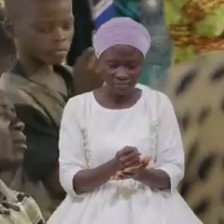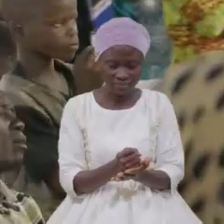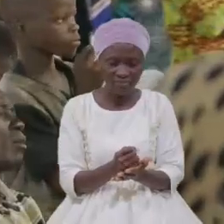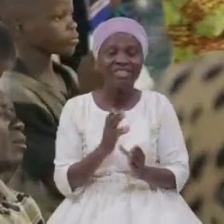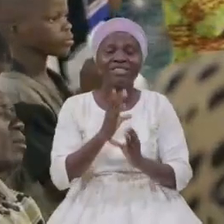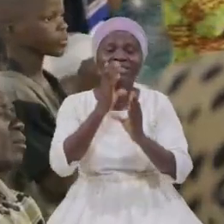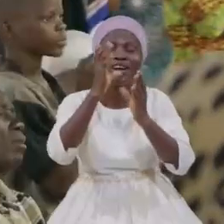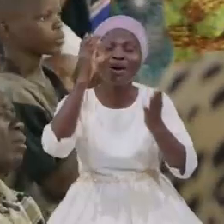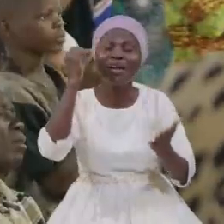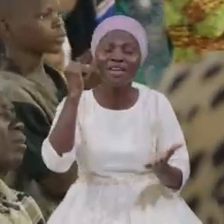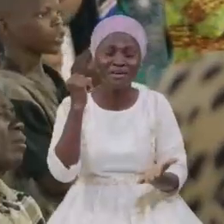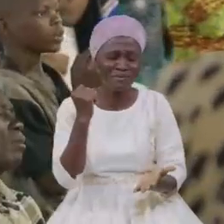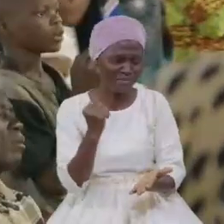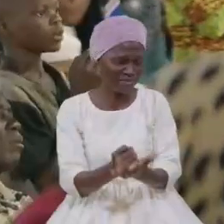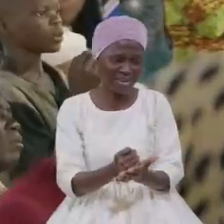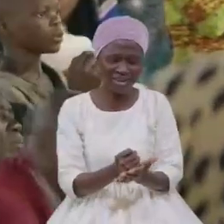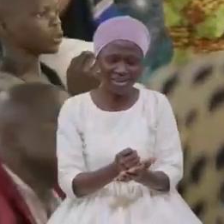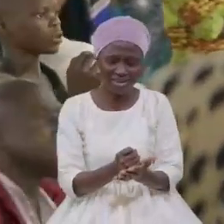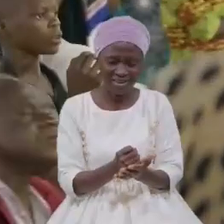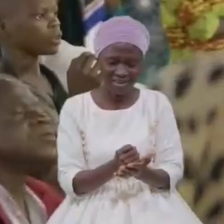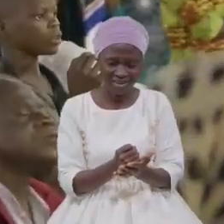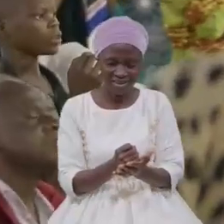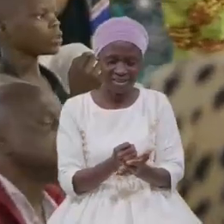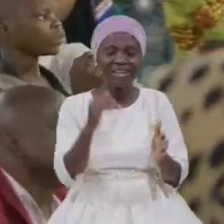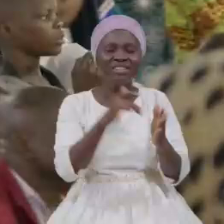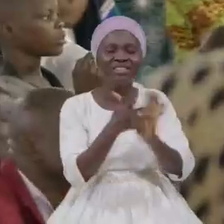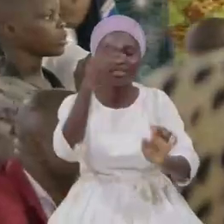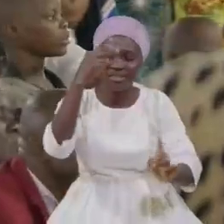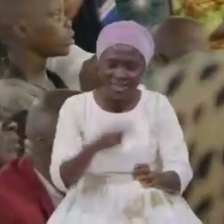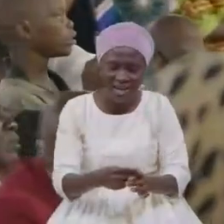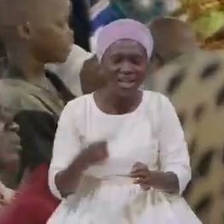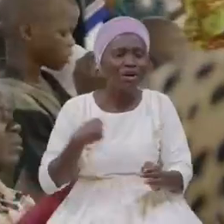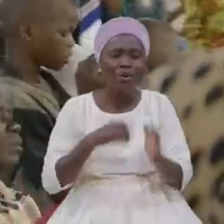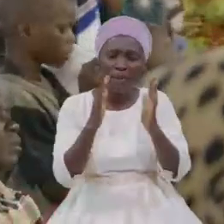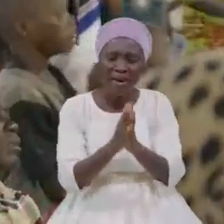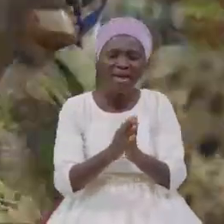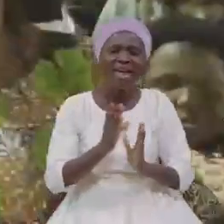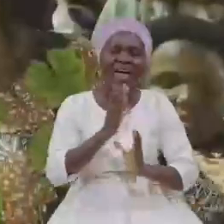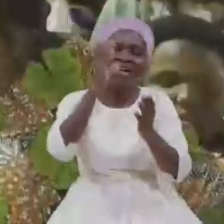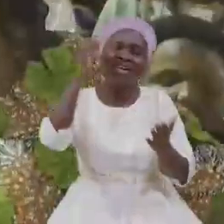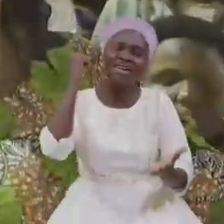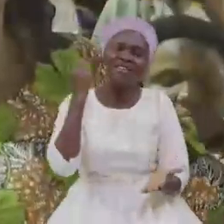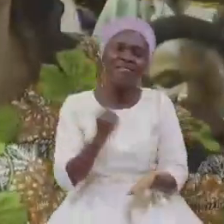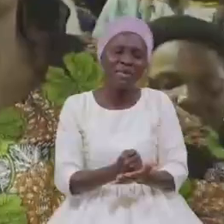Have they gone home? In Jesus' name, we pray.